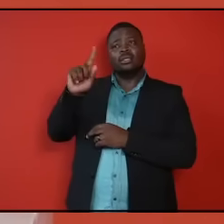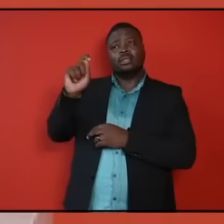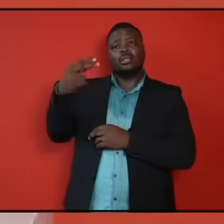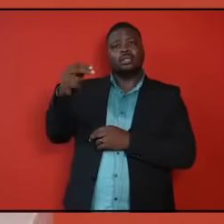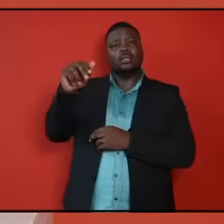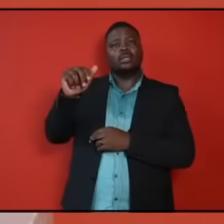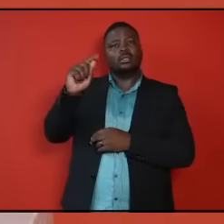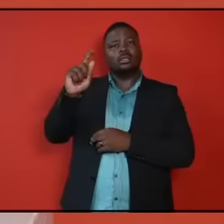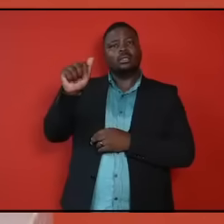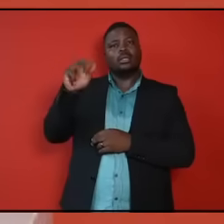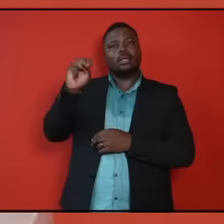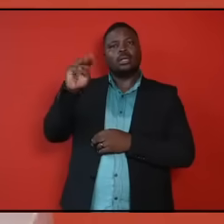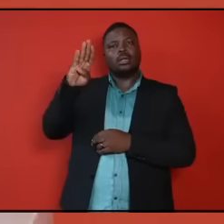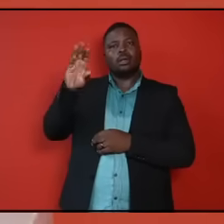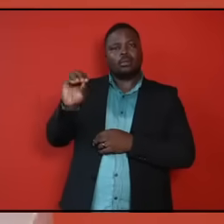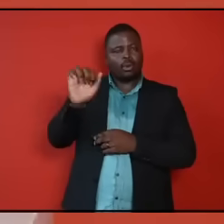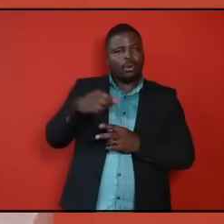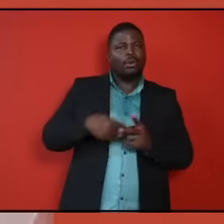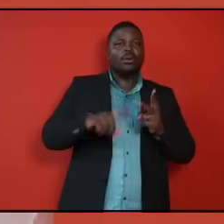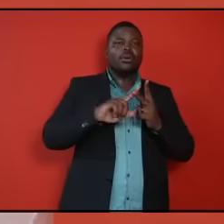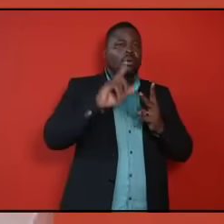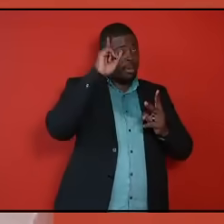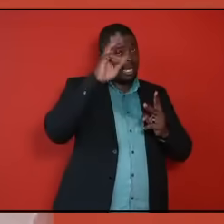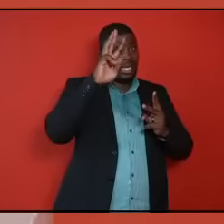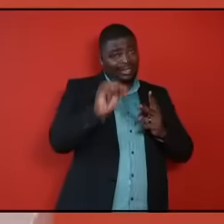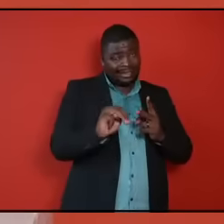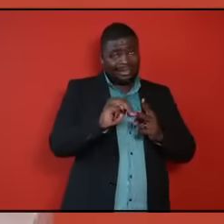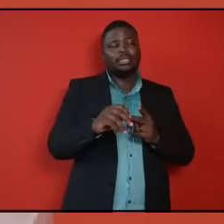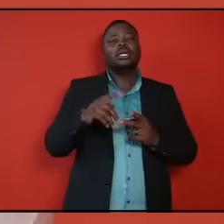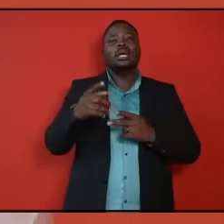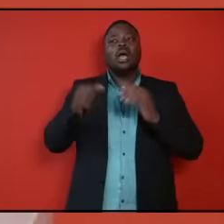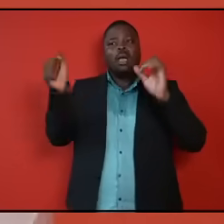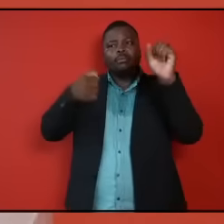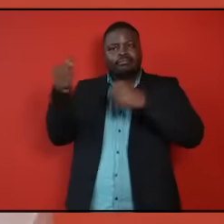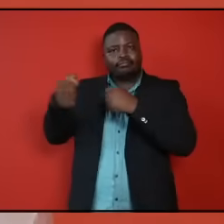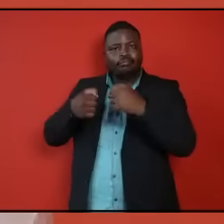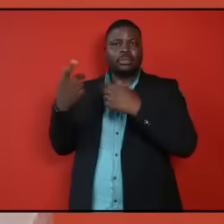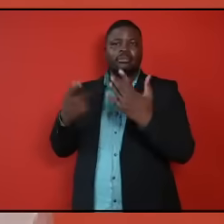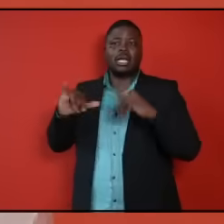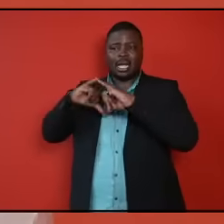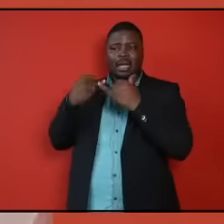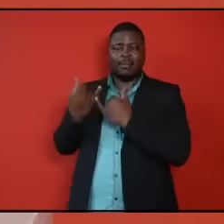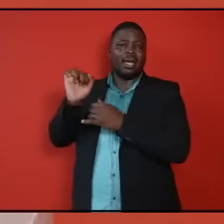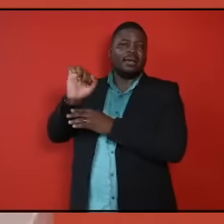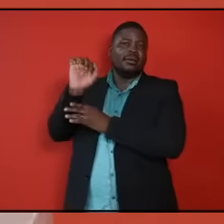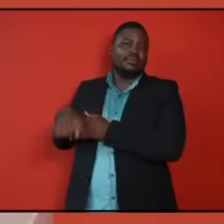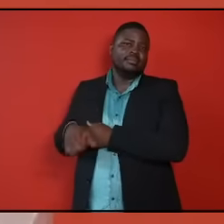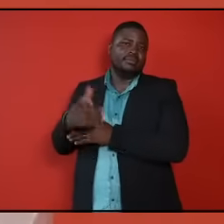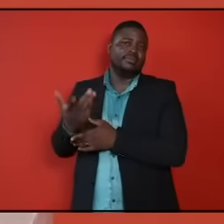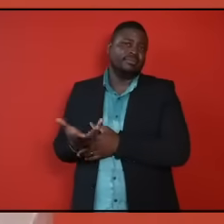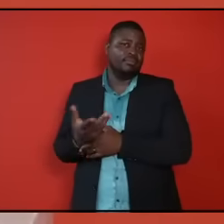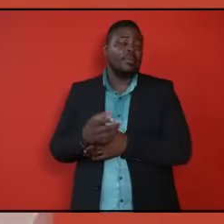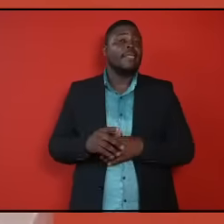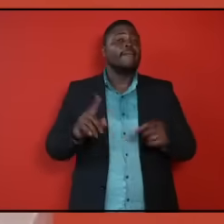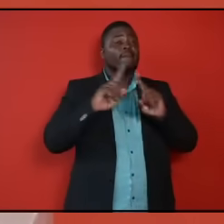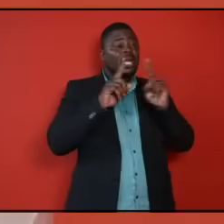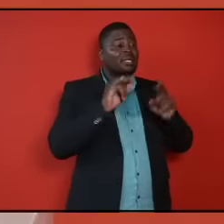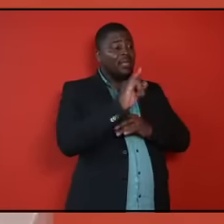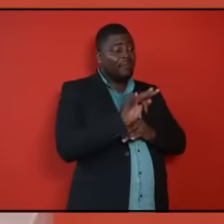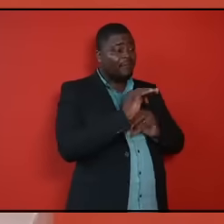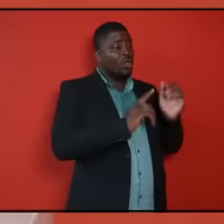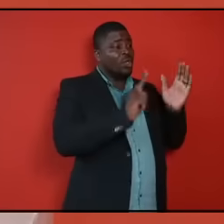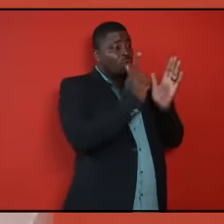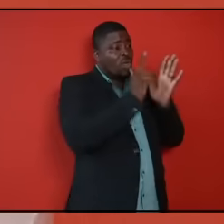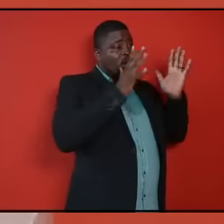and you. Yet they didn't have to, if we follow this logic. That if you are a lawyer, you have an earning,